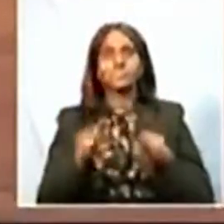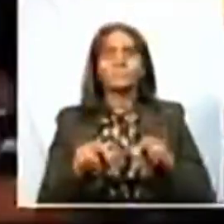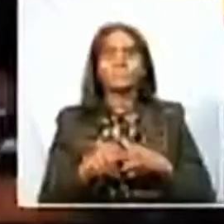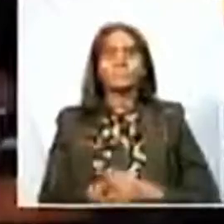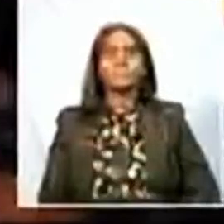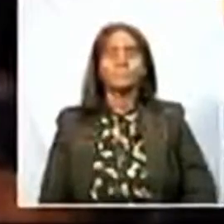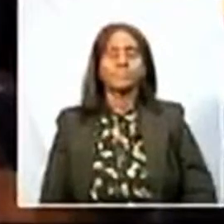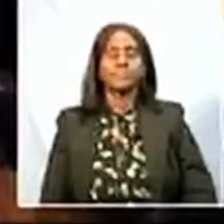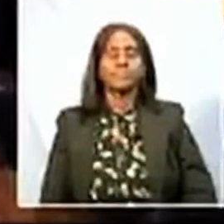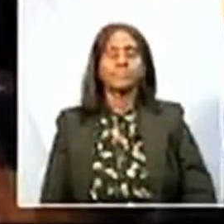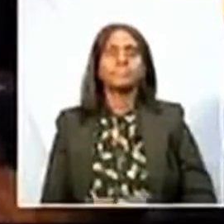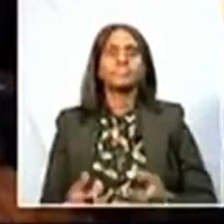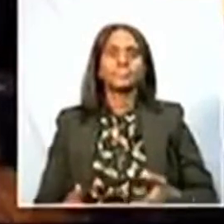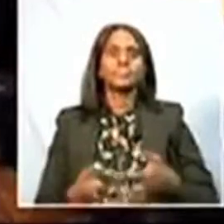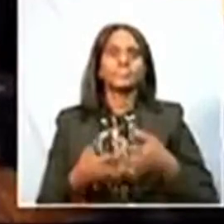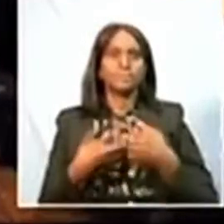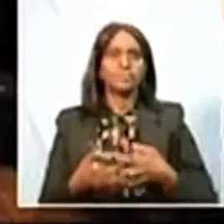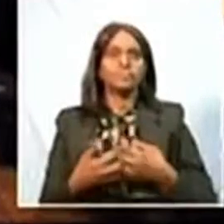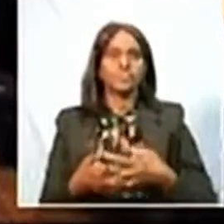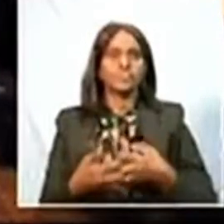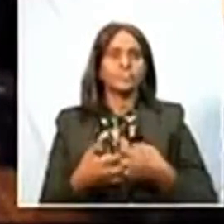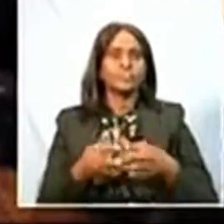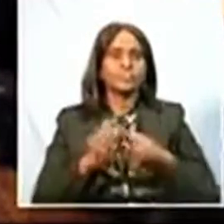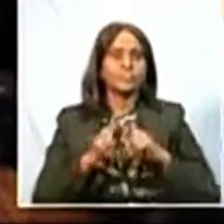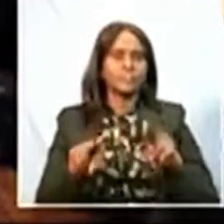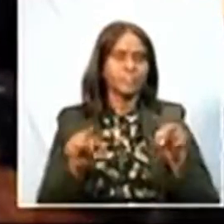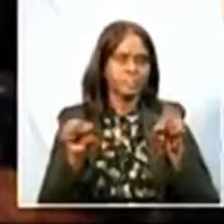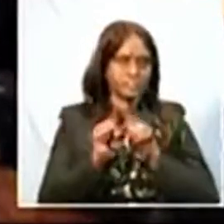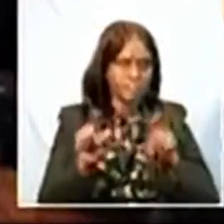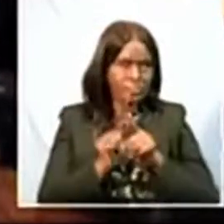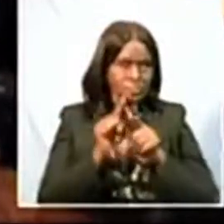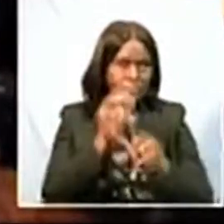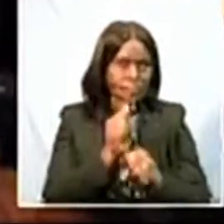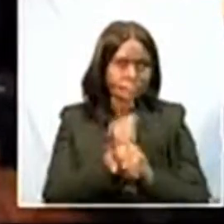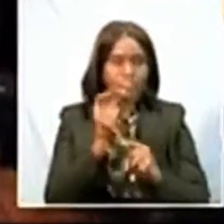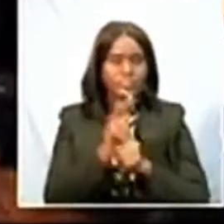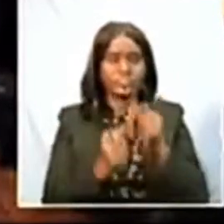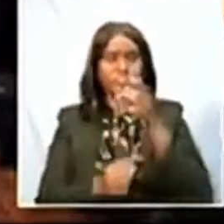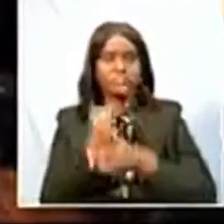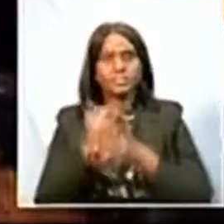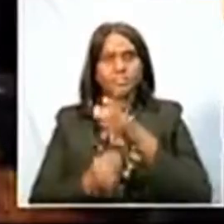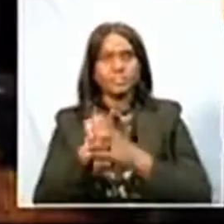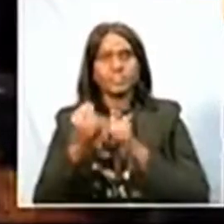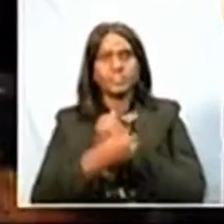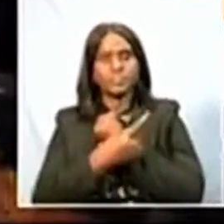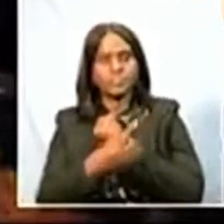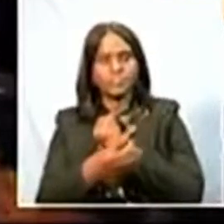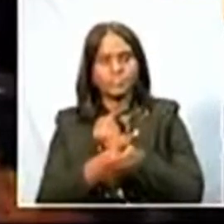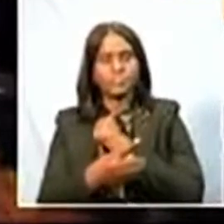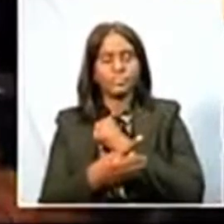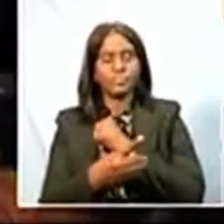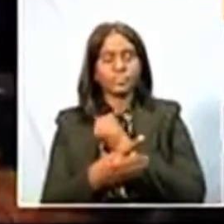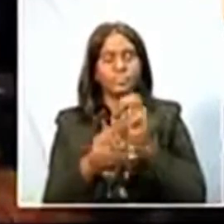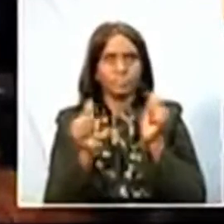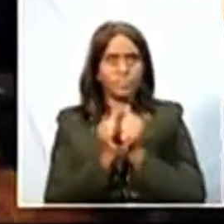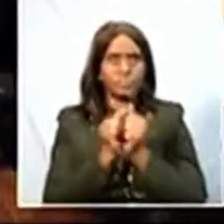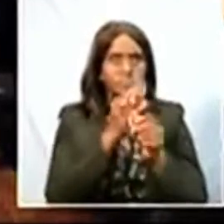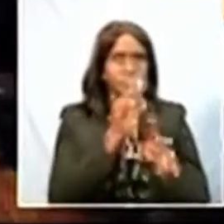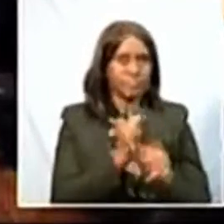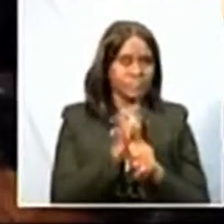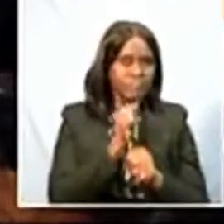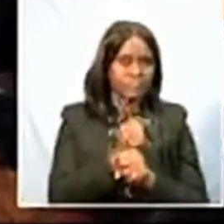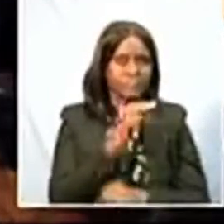of machinery, Chair, the receiving is done by the stores department in terms of receiving the